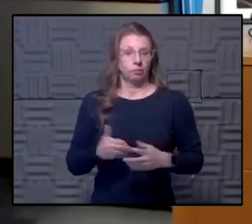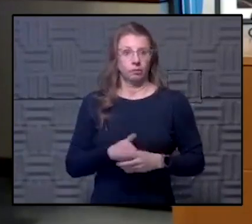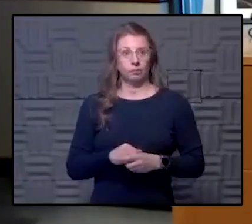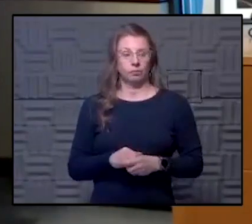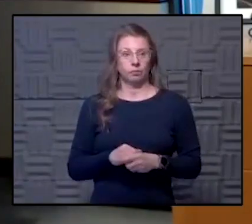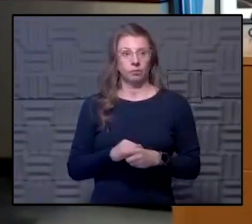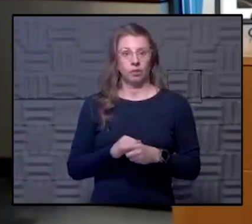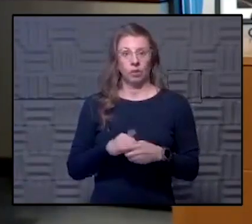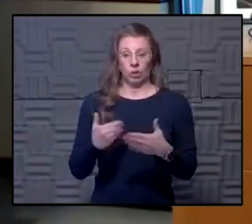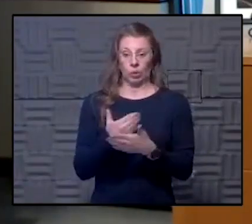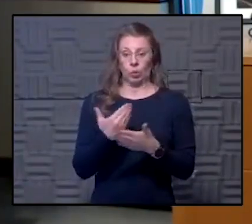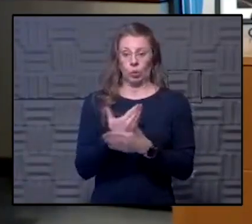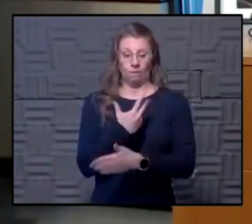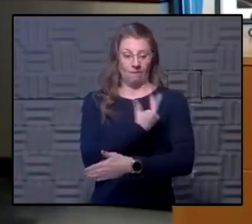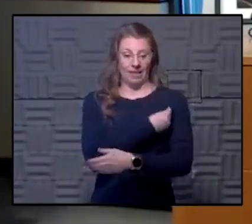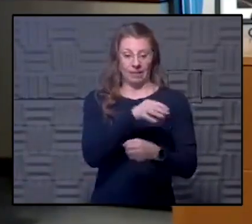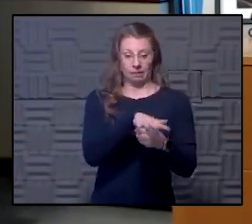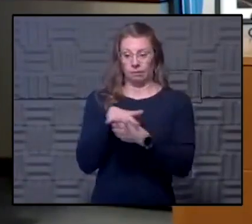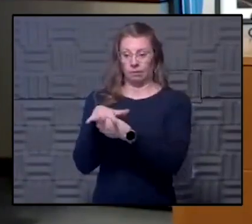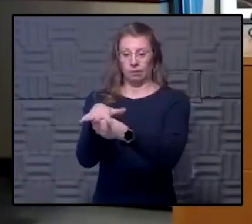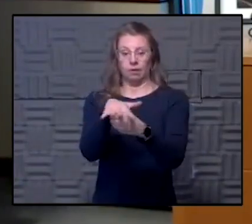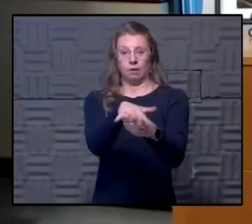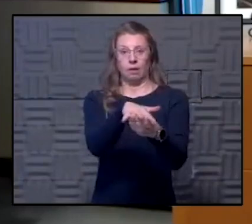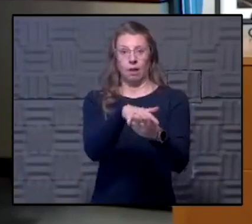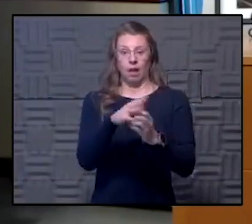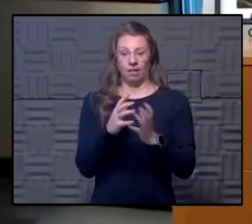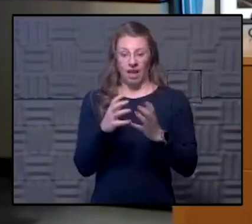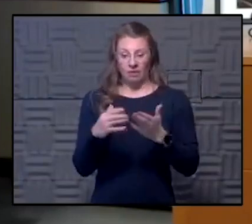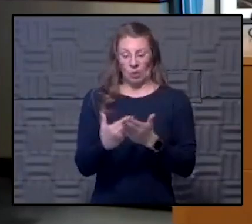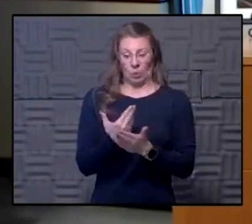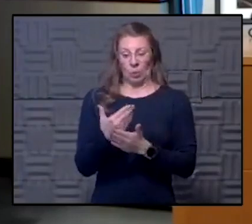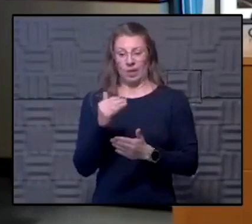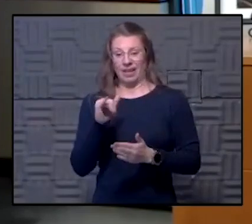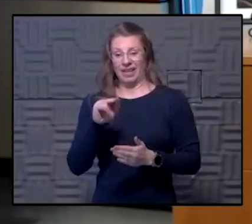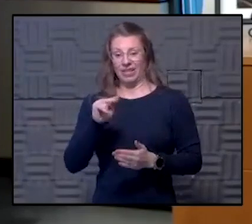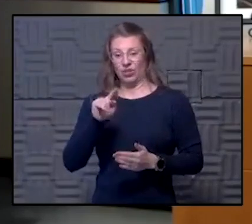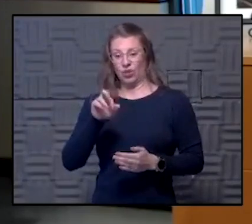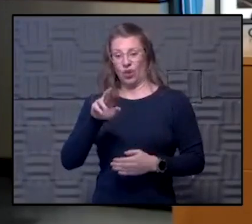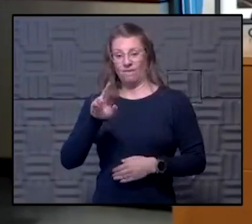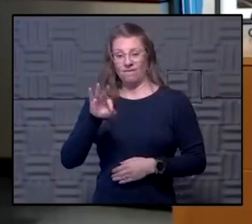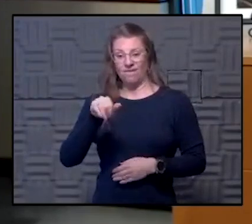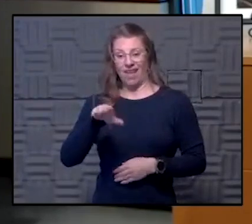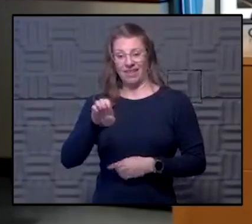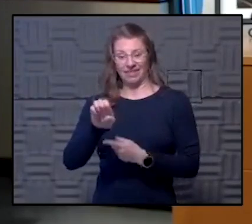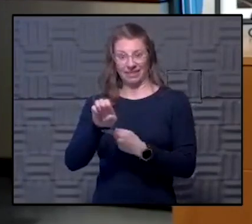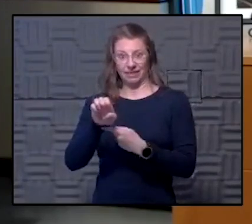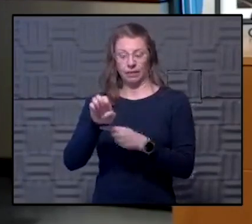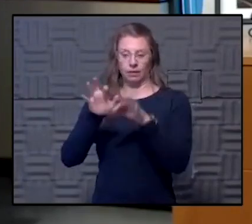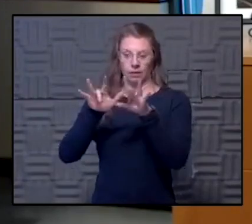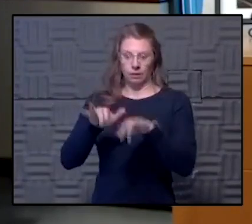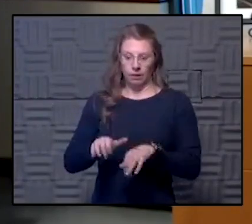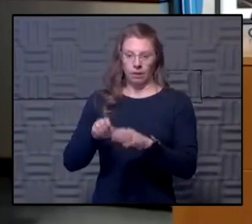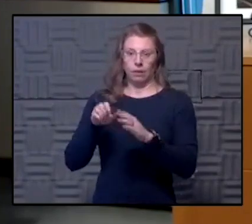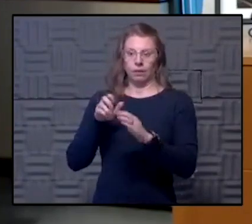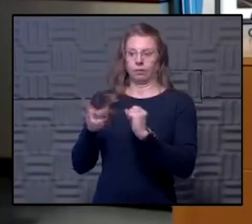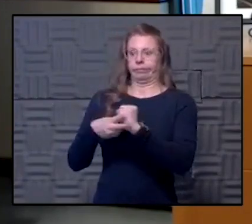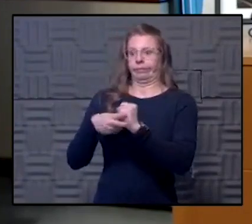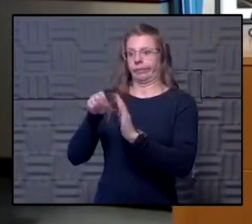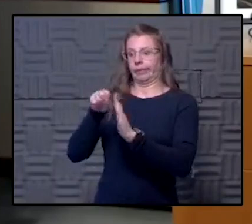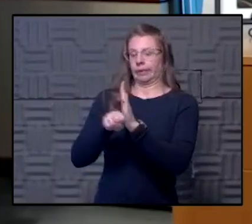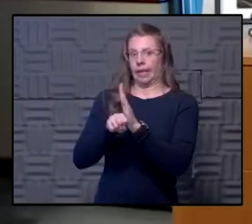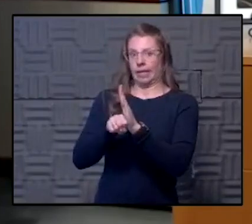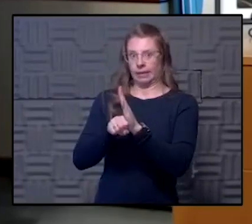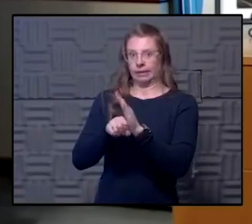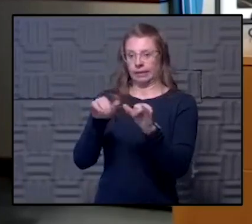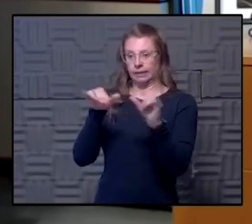with all these new vaccinating sites. There's lots of new interfaces with electronic medical records into the state system, and then the state system